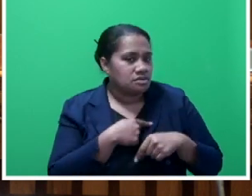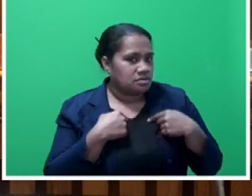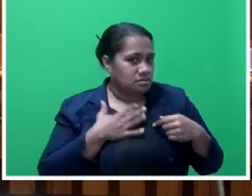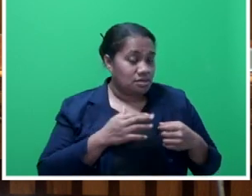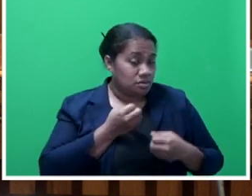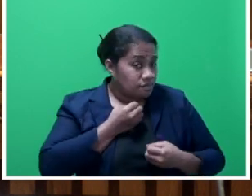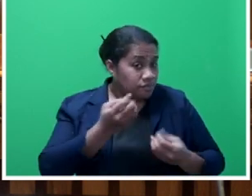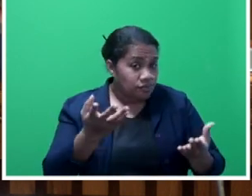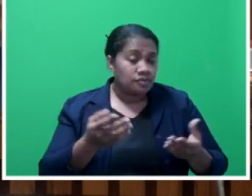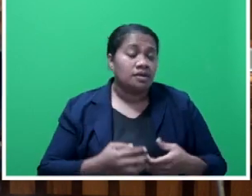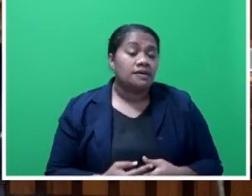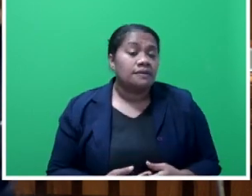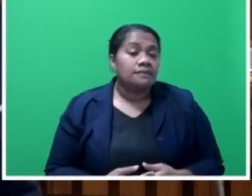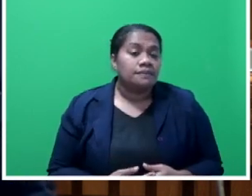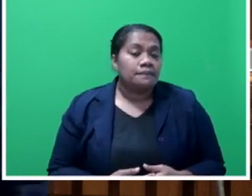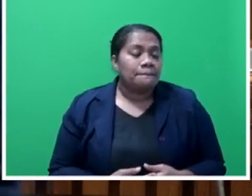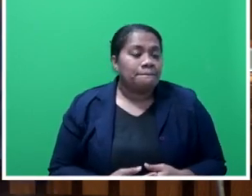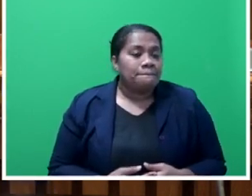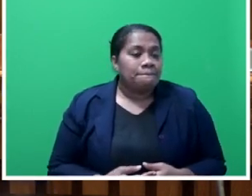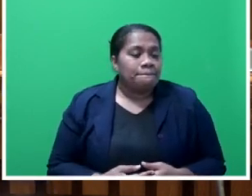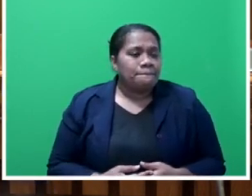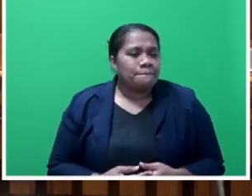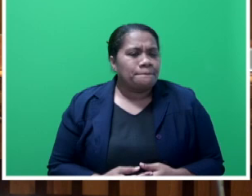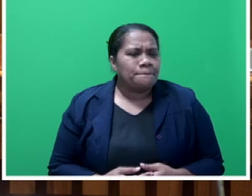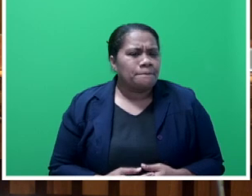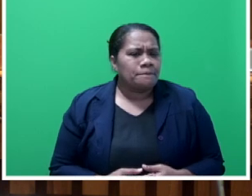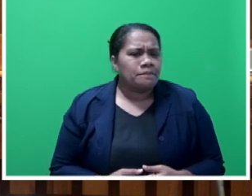sir, is that